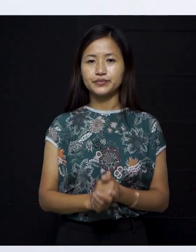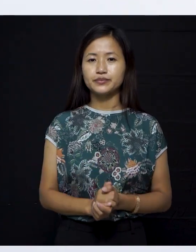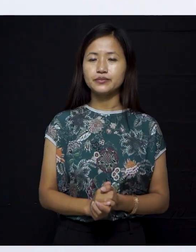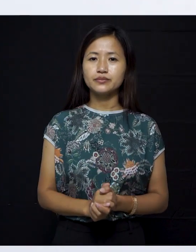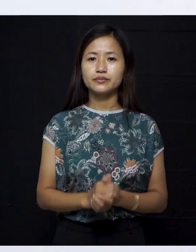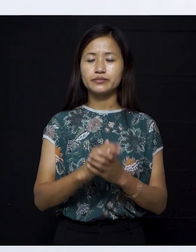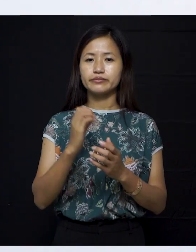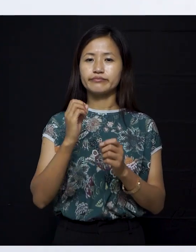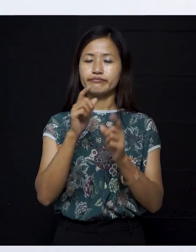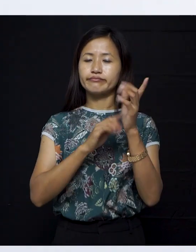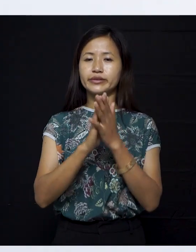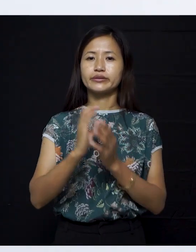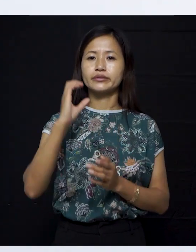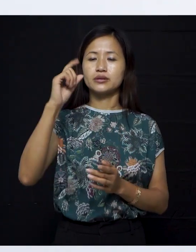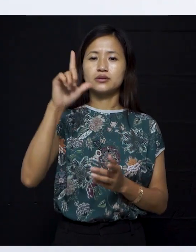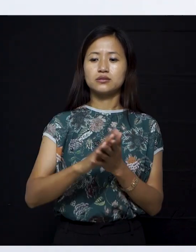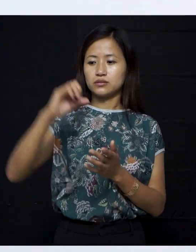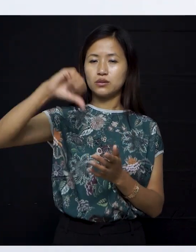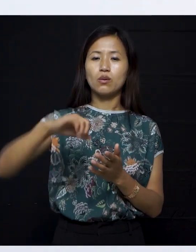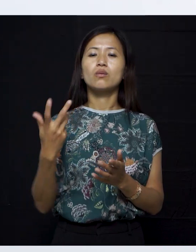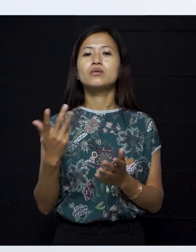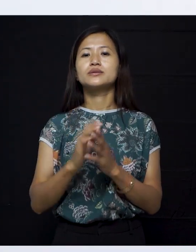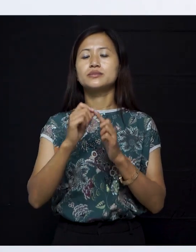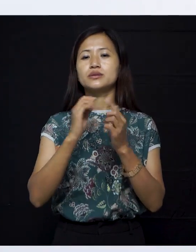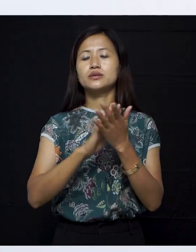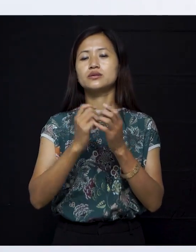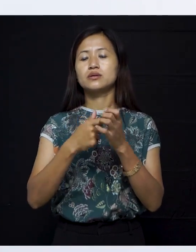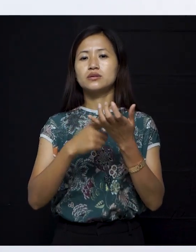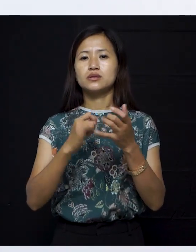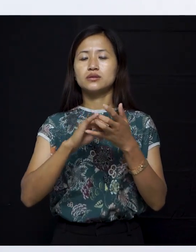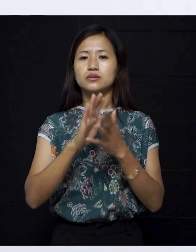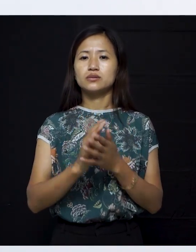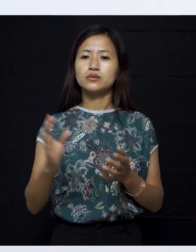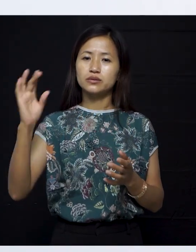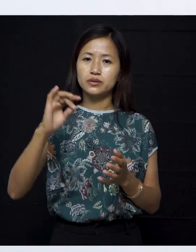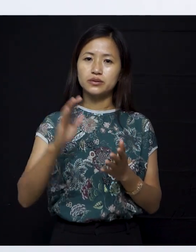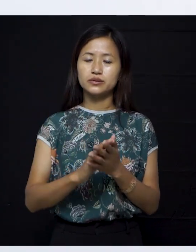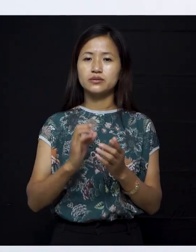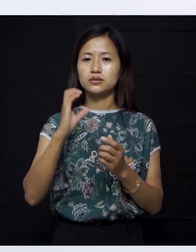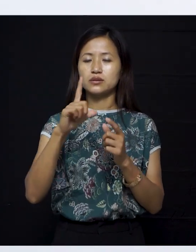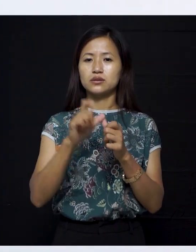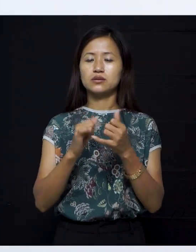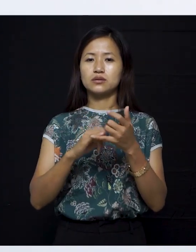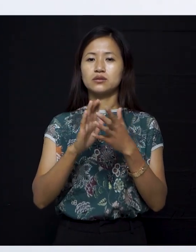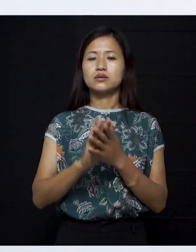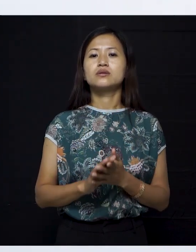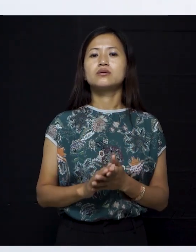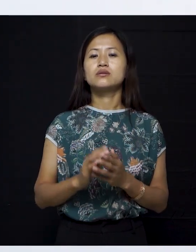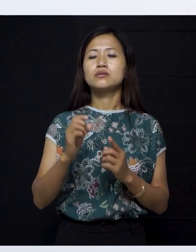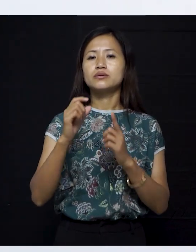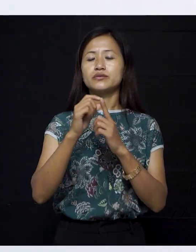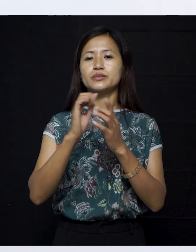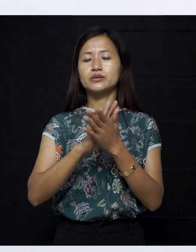By class 9, you have learned what a phrase and a clause is. We are going to revise a phrase and a clause again. Phrases are a group